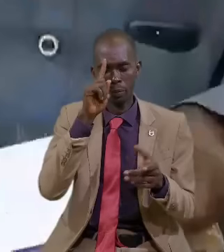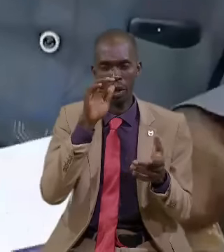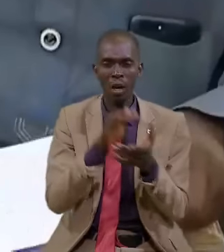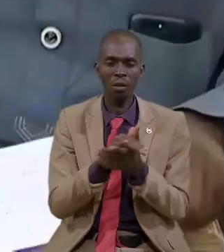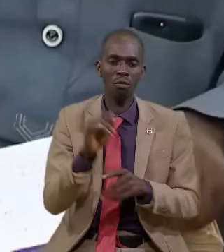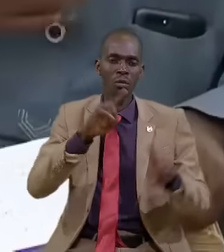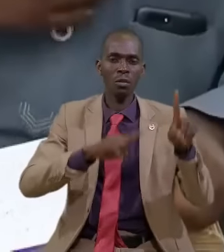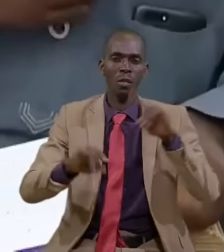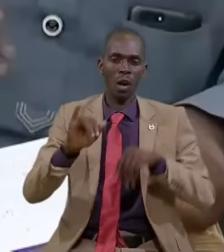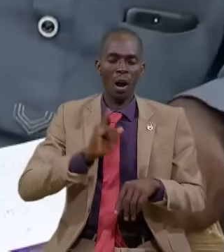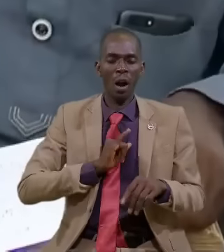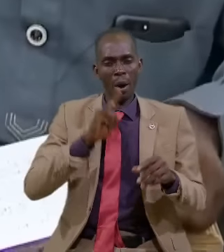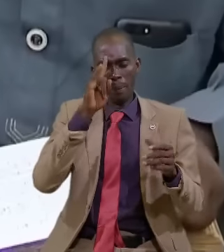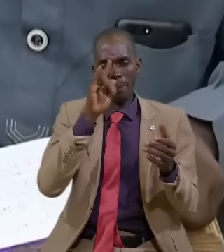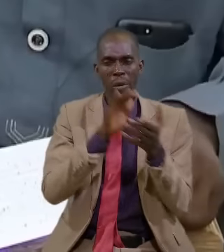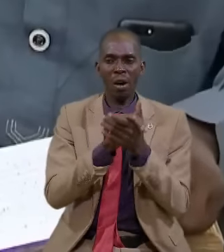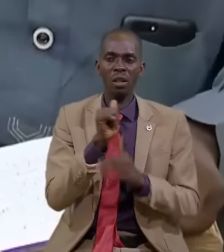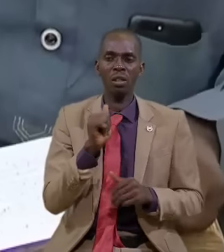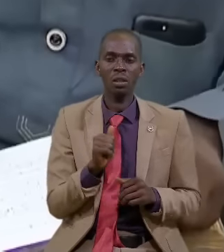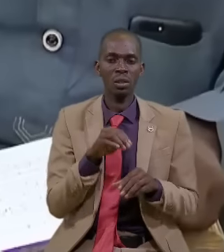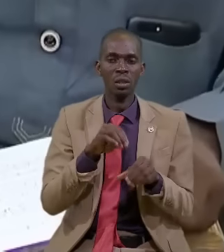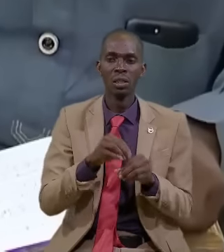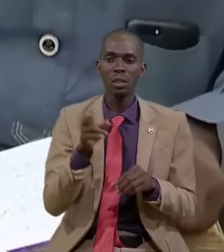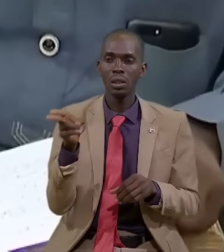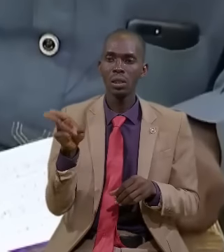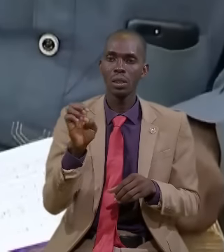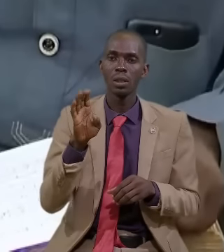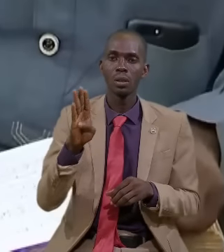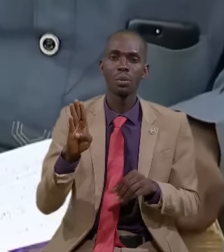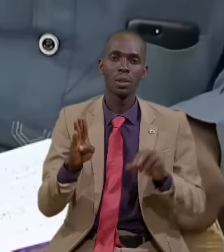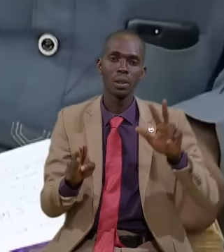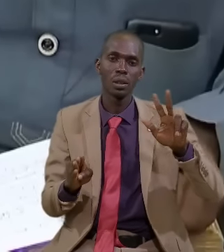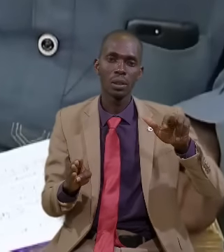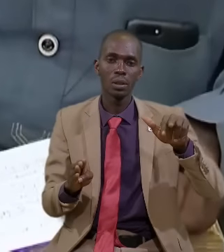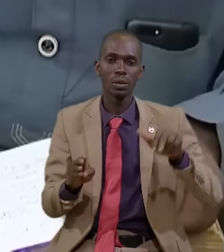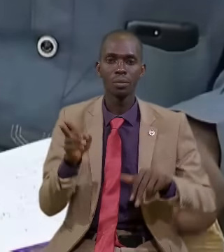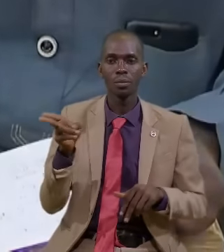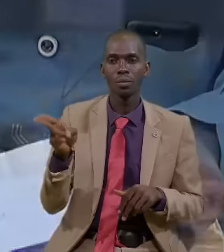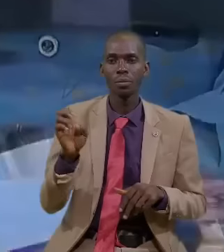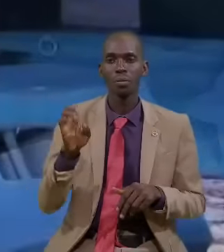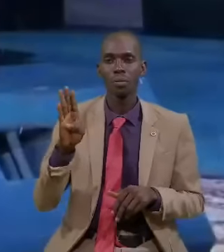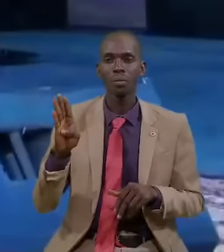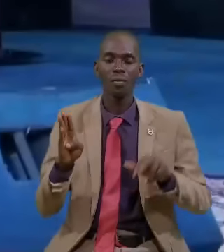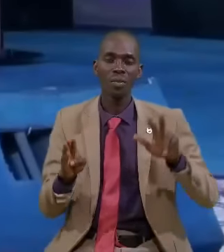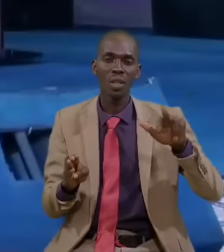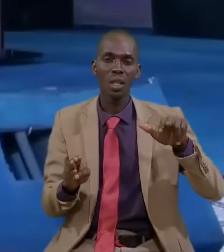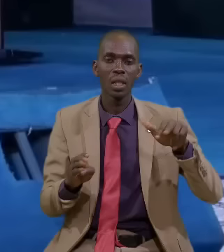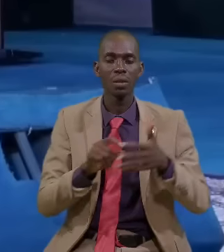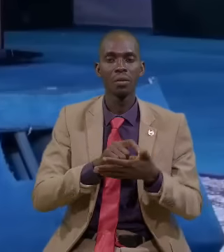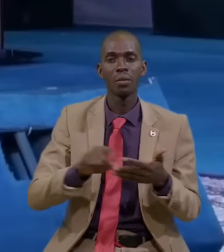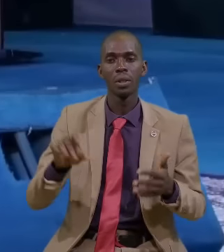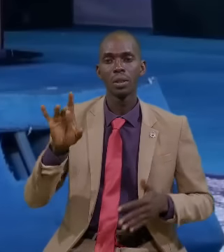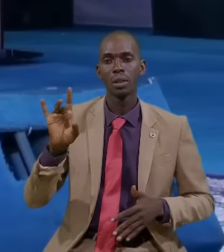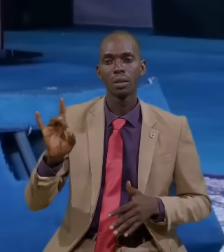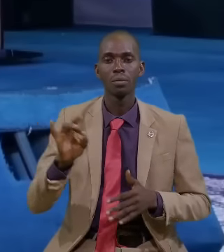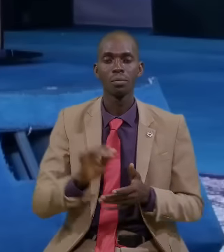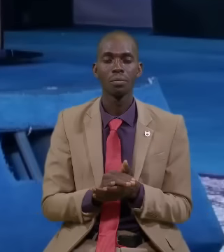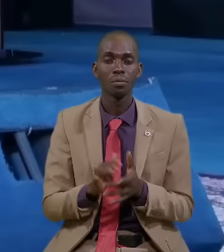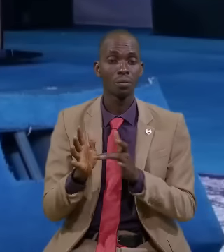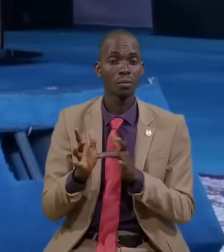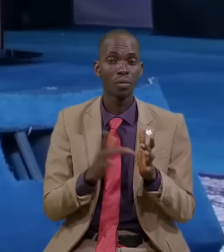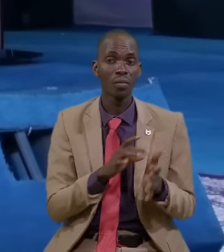believe. In Hebrews chapter 13, verse 8, Hebrews 13, verse 8, Jesus